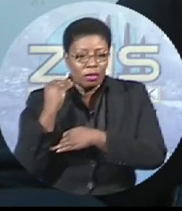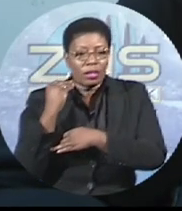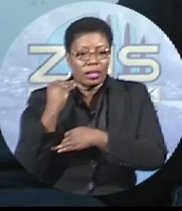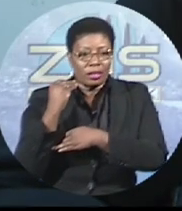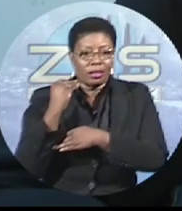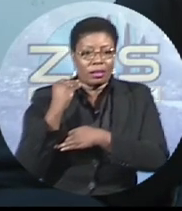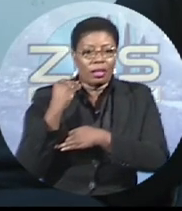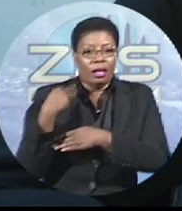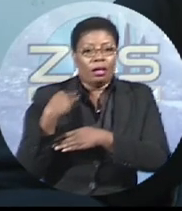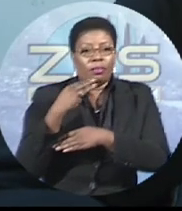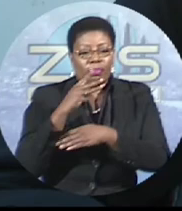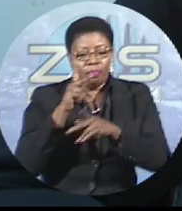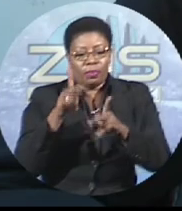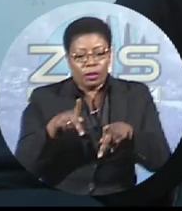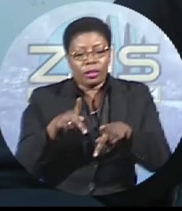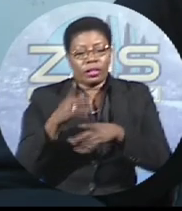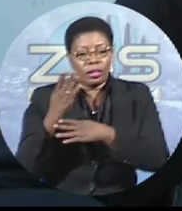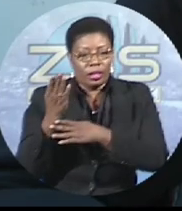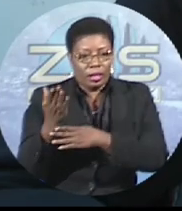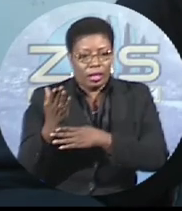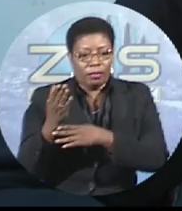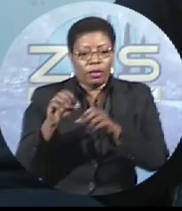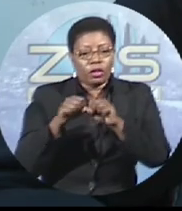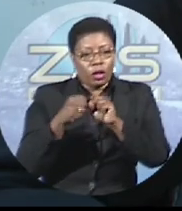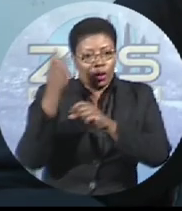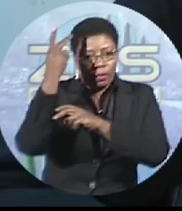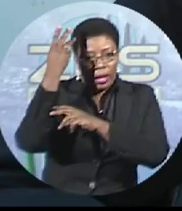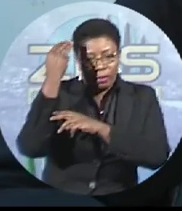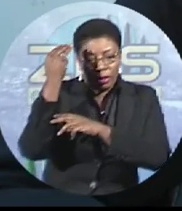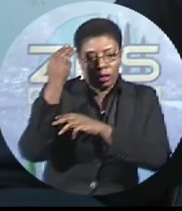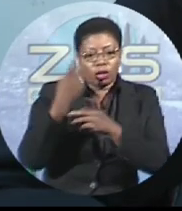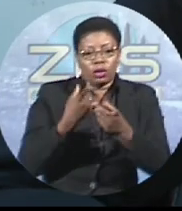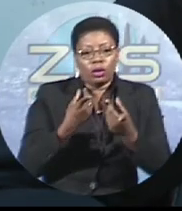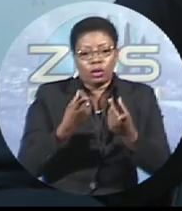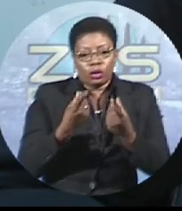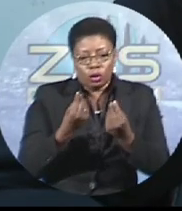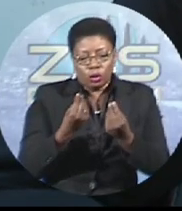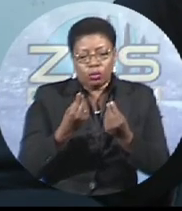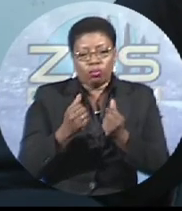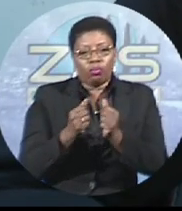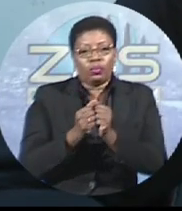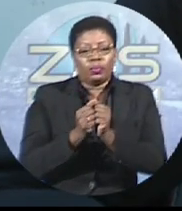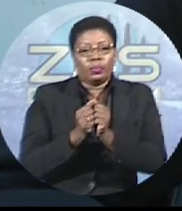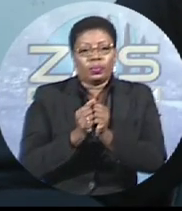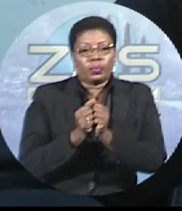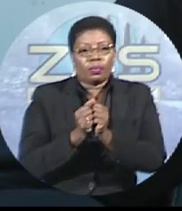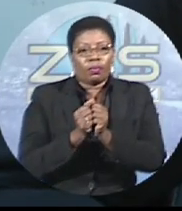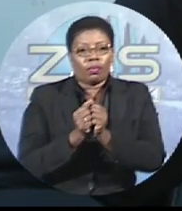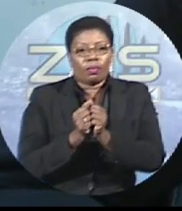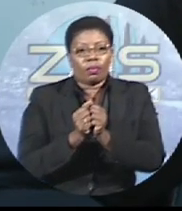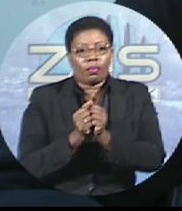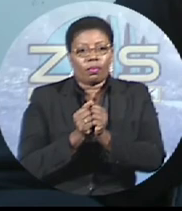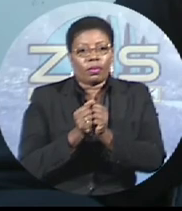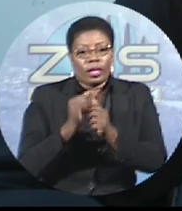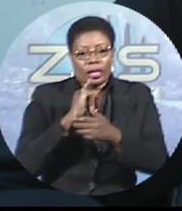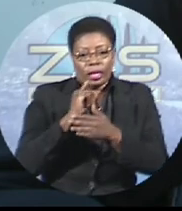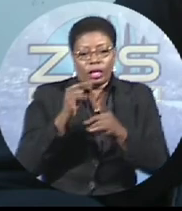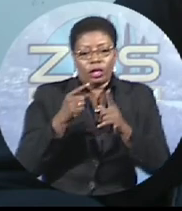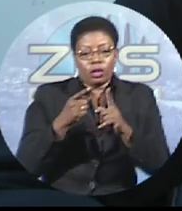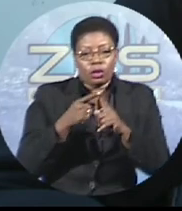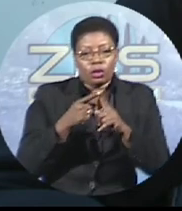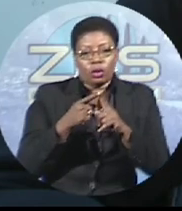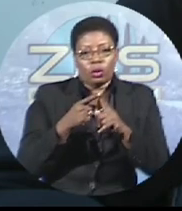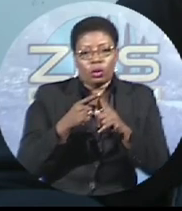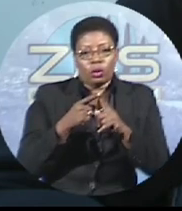seasoned members. And so what the Prime Minister has done with good advice is to roll out a